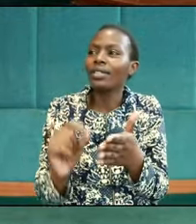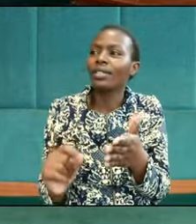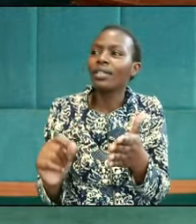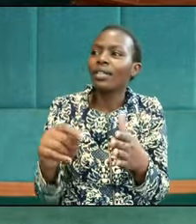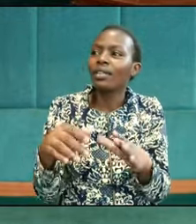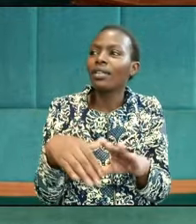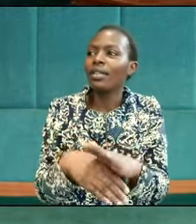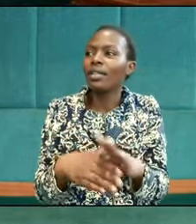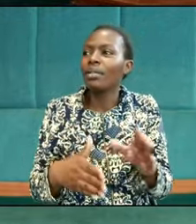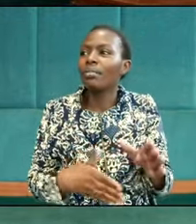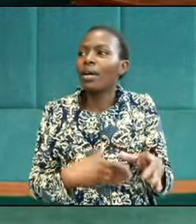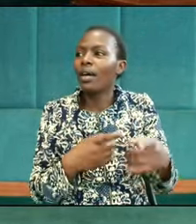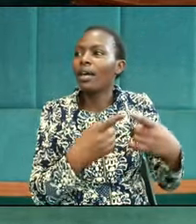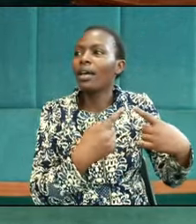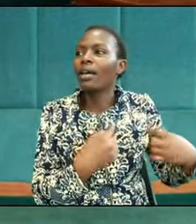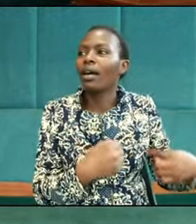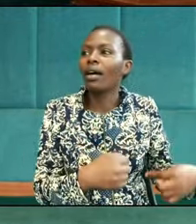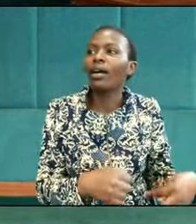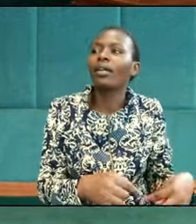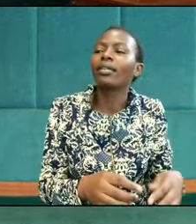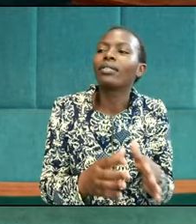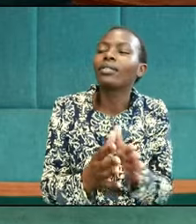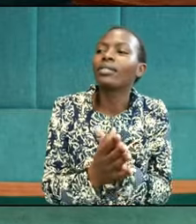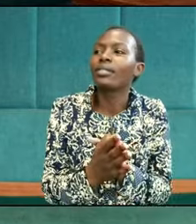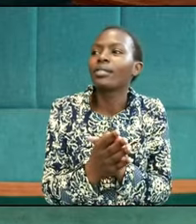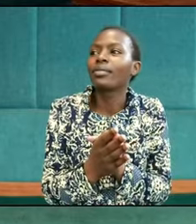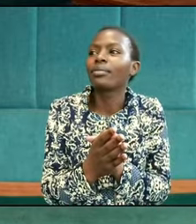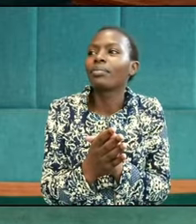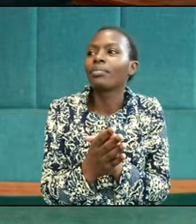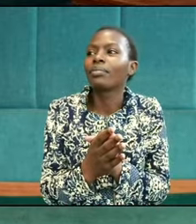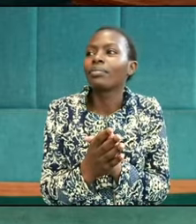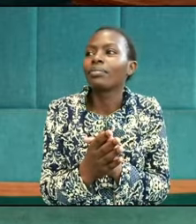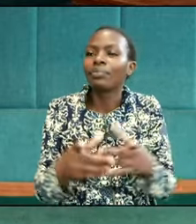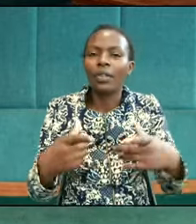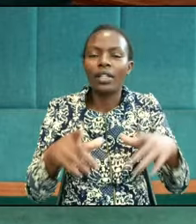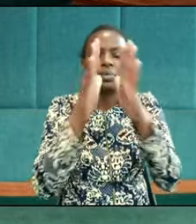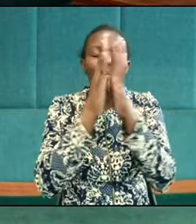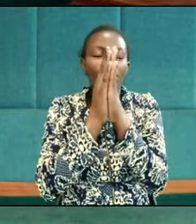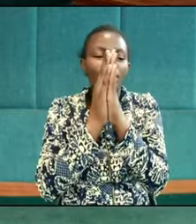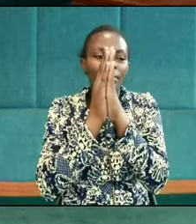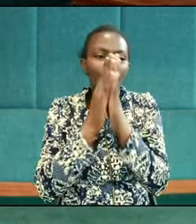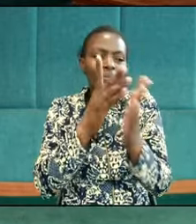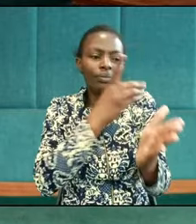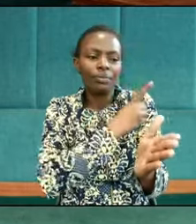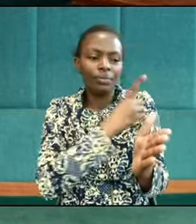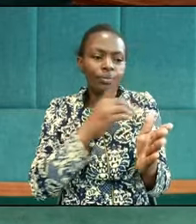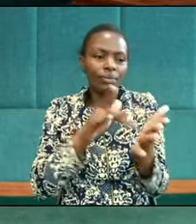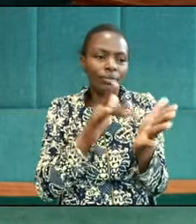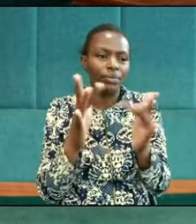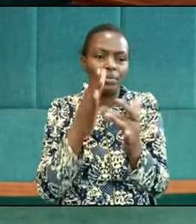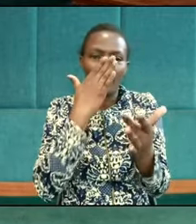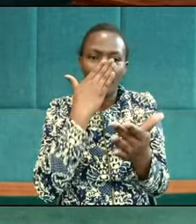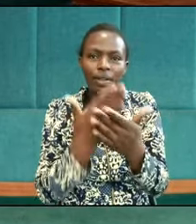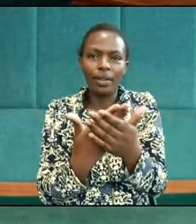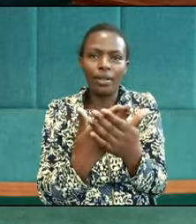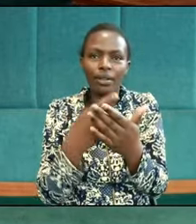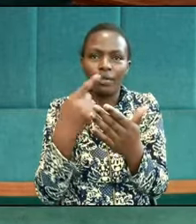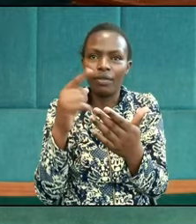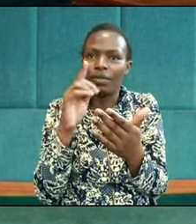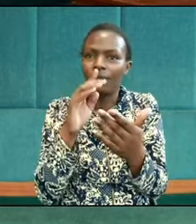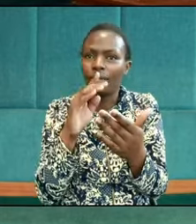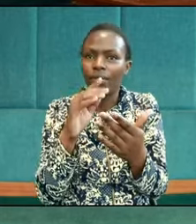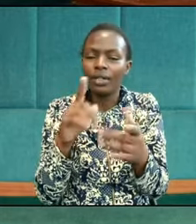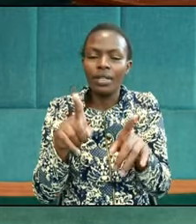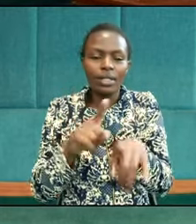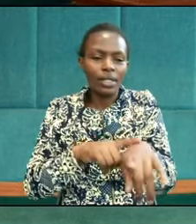And put it down in my heart. Let us pray. Dear Jesus, thank you for this day. As